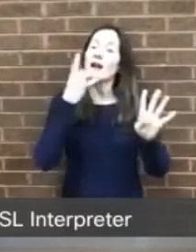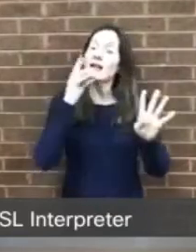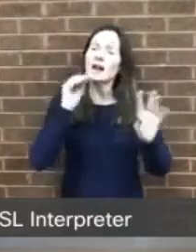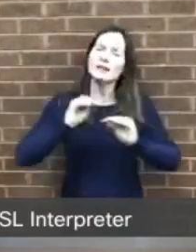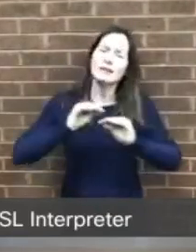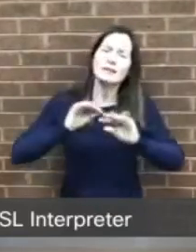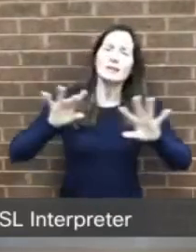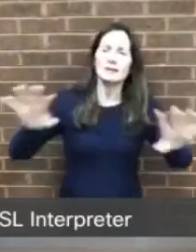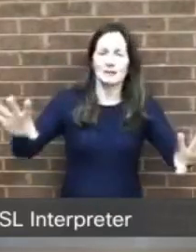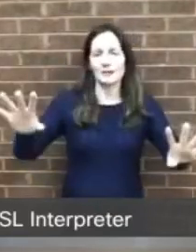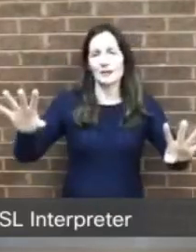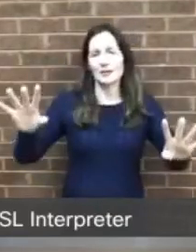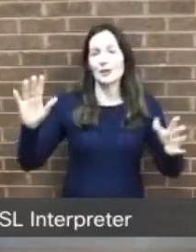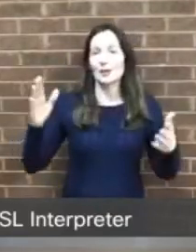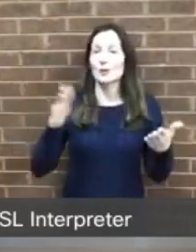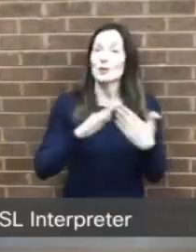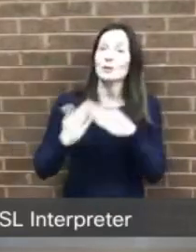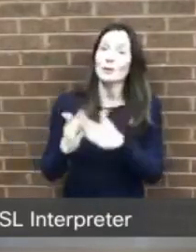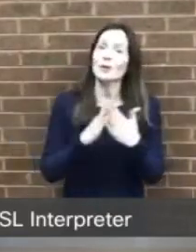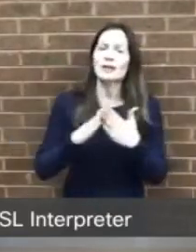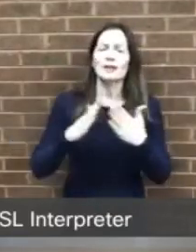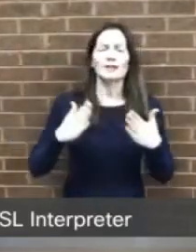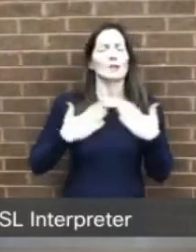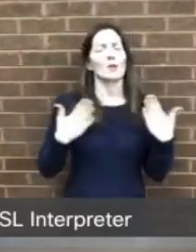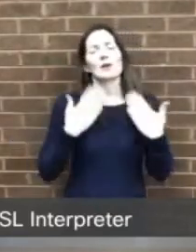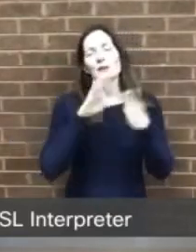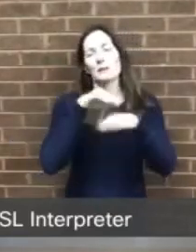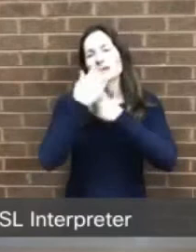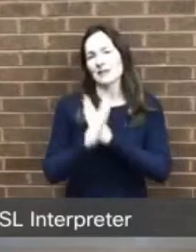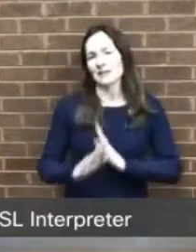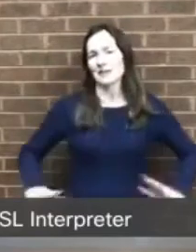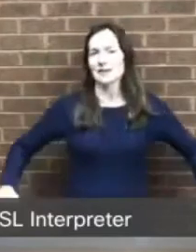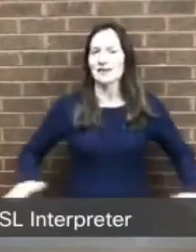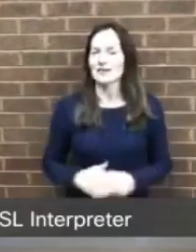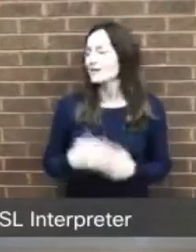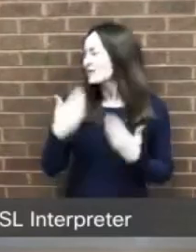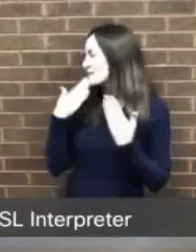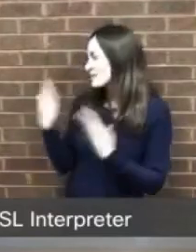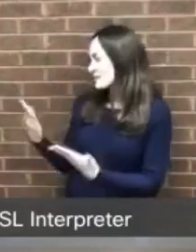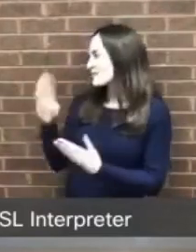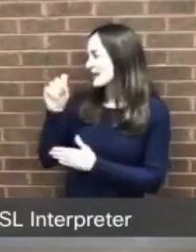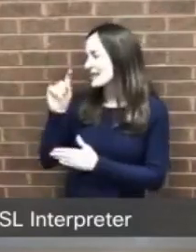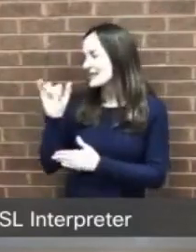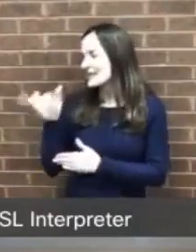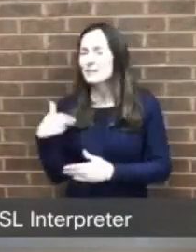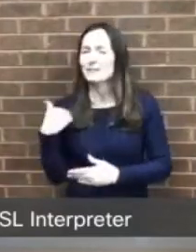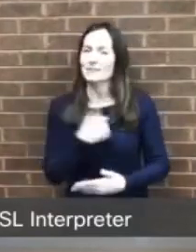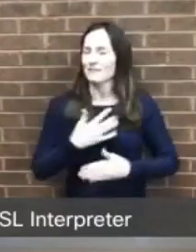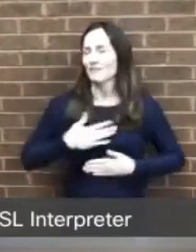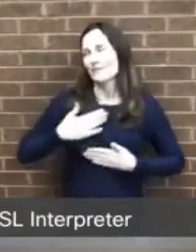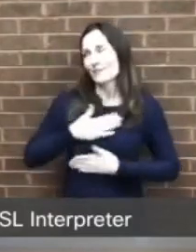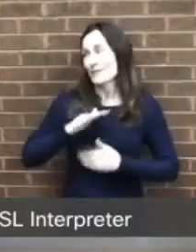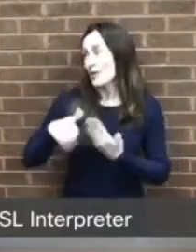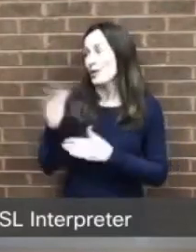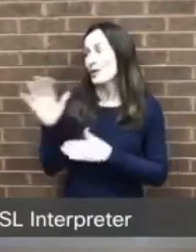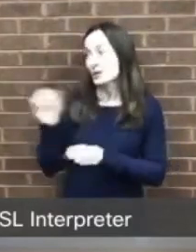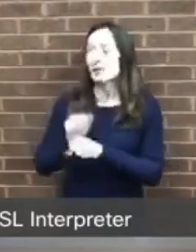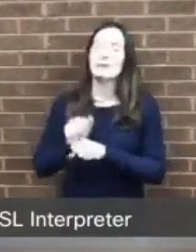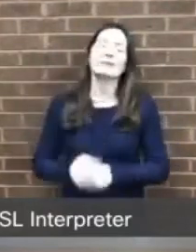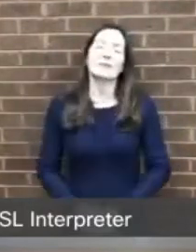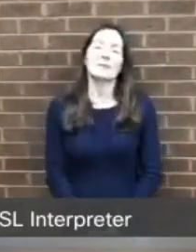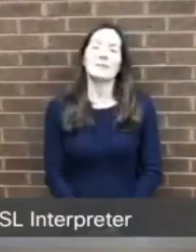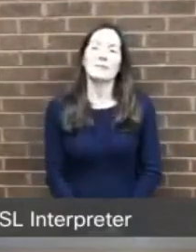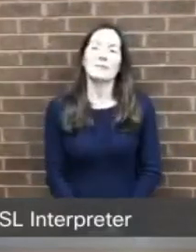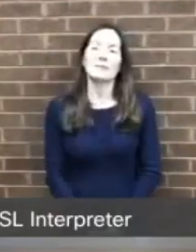of peace. Thank you. Thank you, Betsy. We appreciate all the work that you do. As Dr.